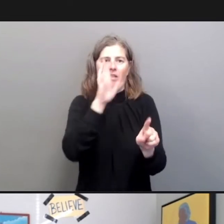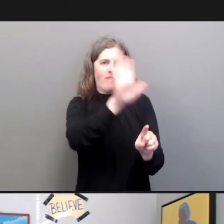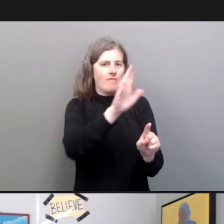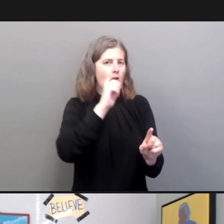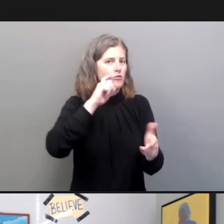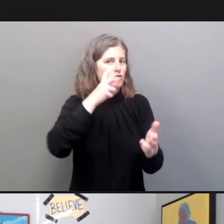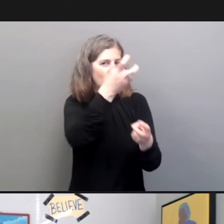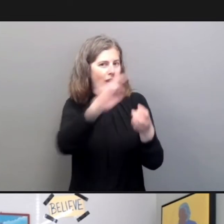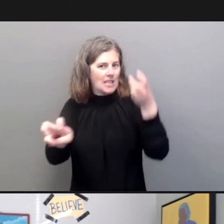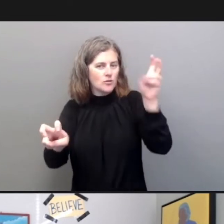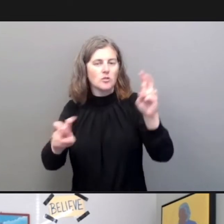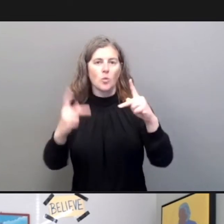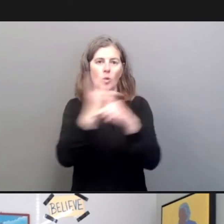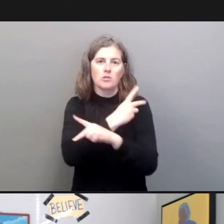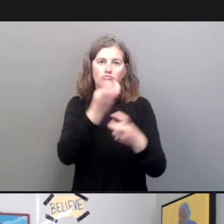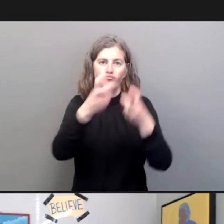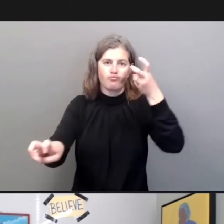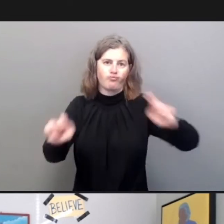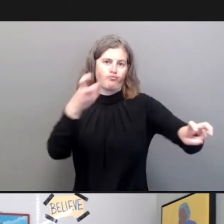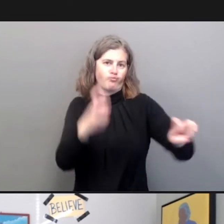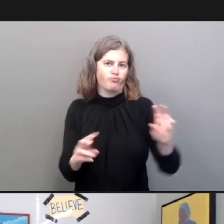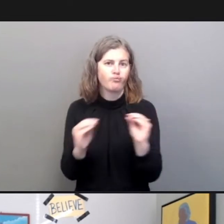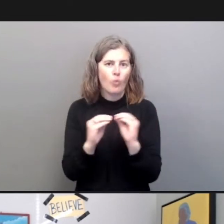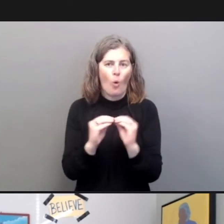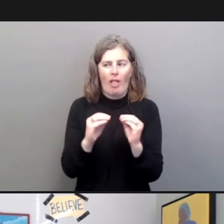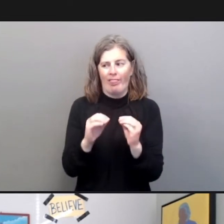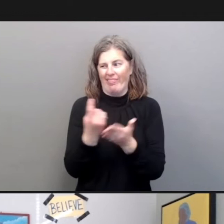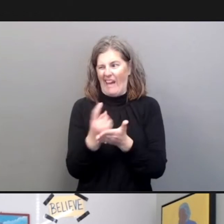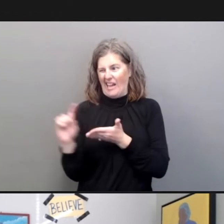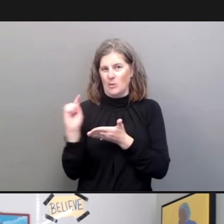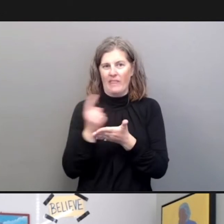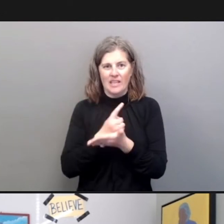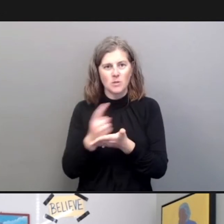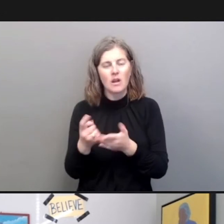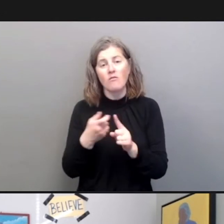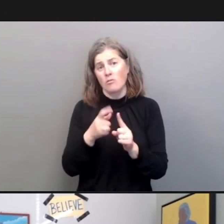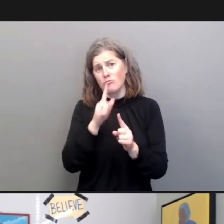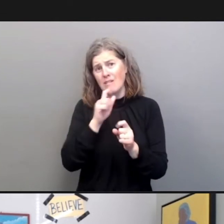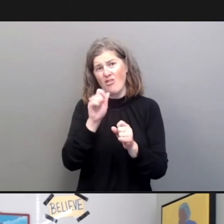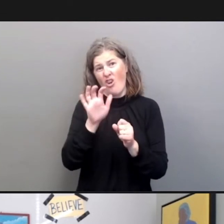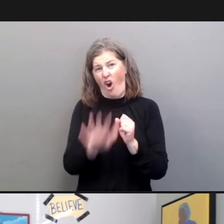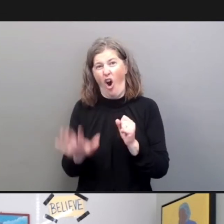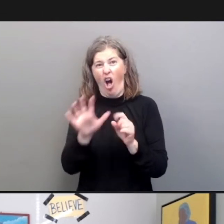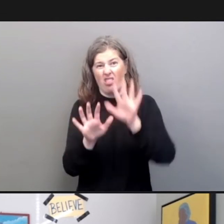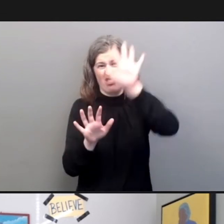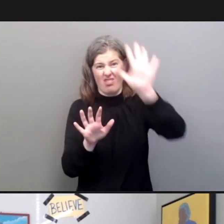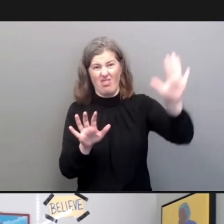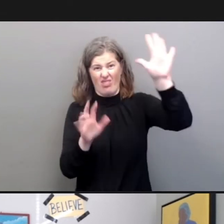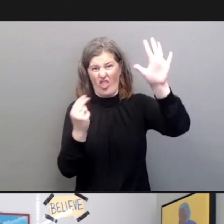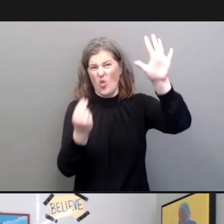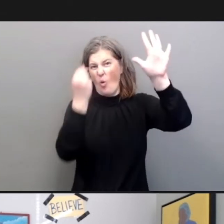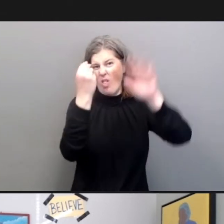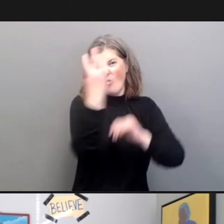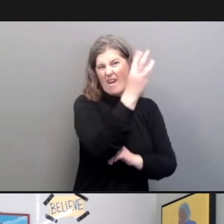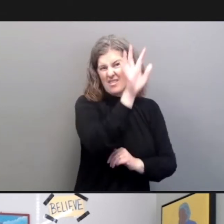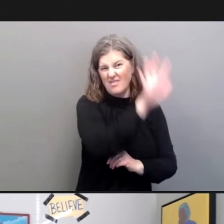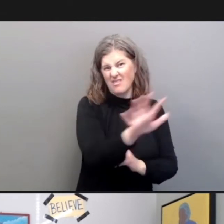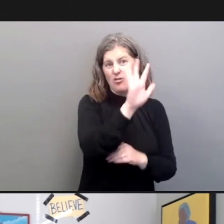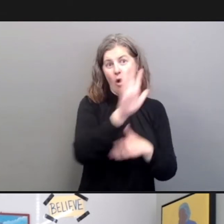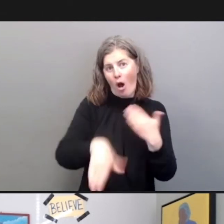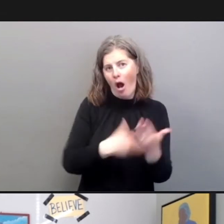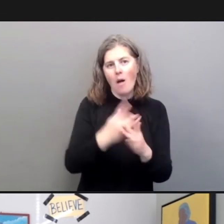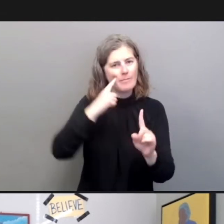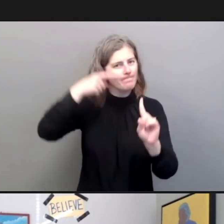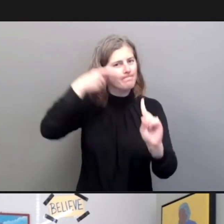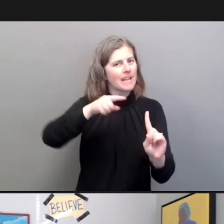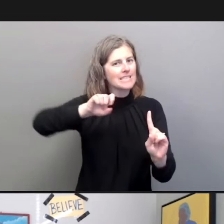last week and this week as well from all the hospitals of the Northwest, but from San